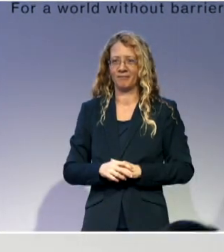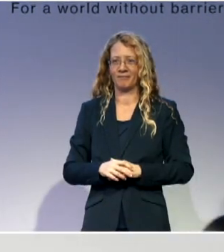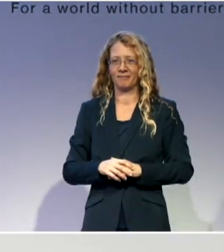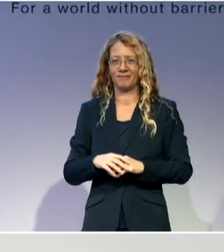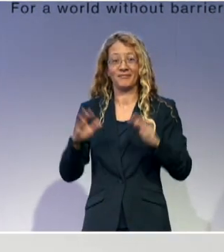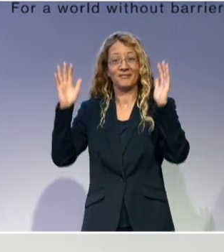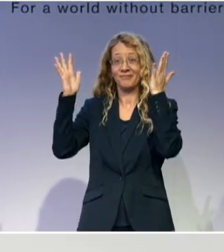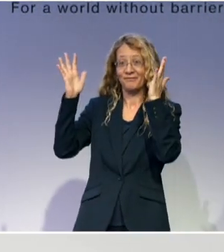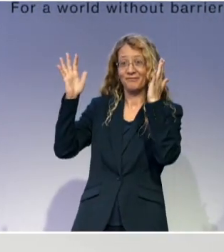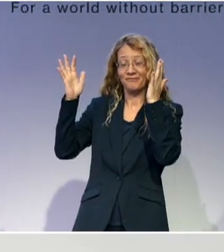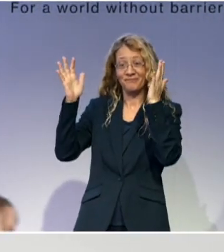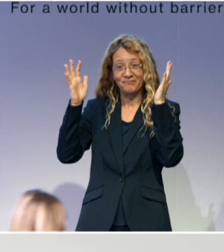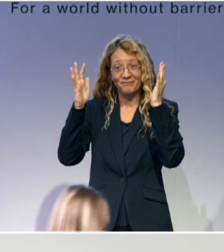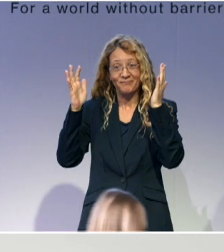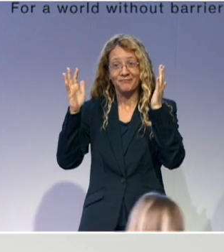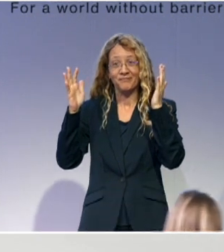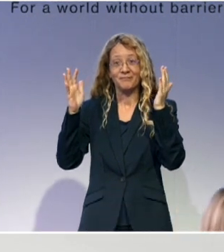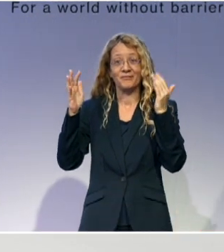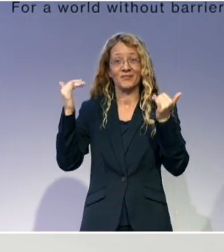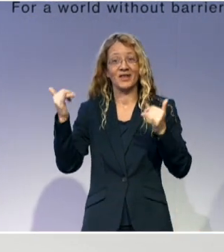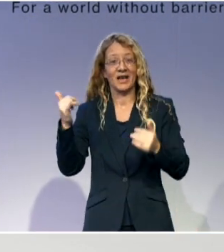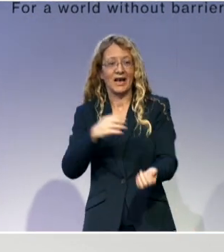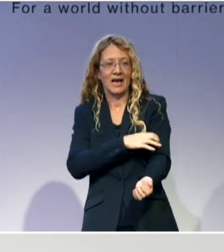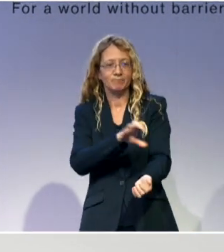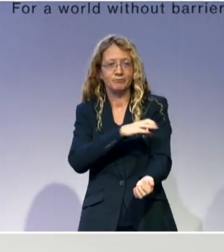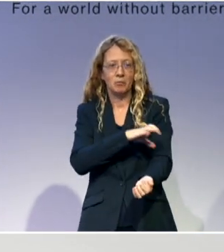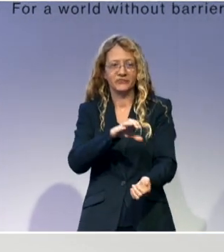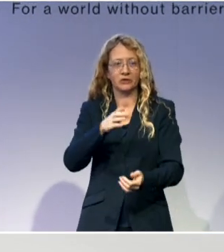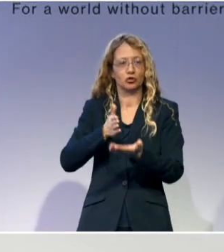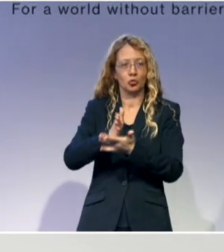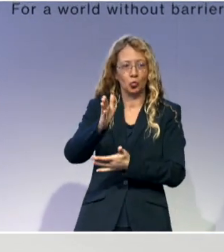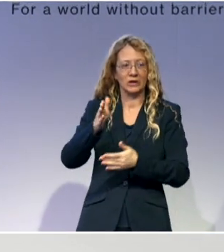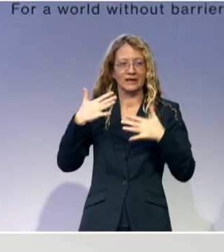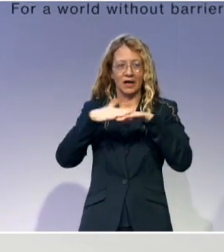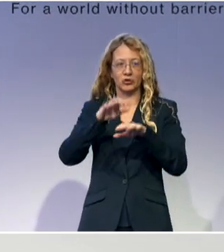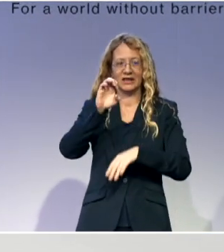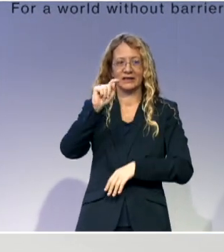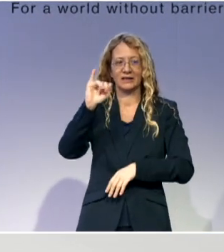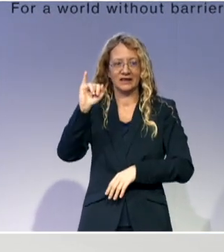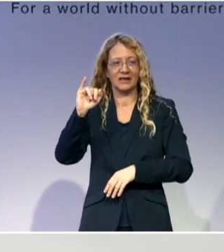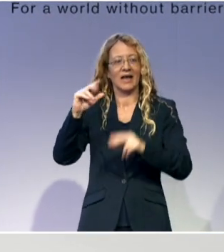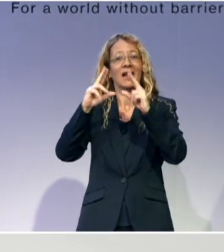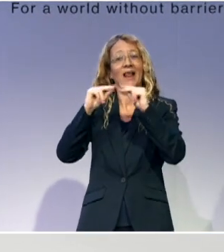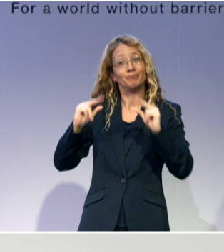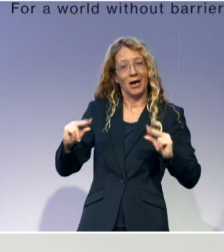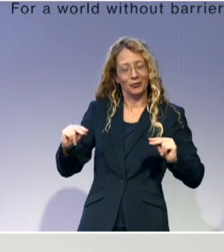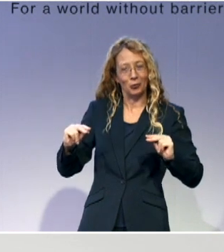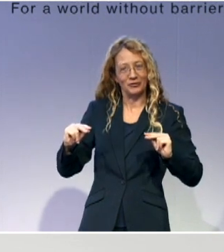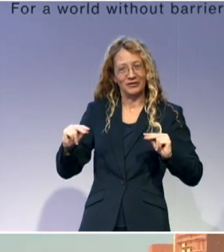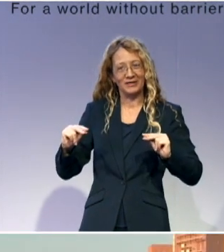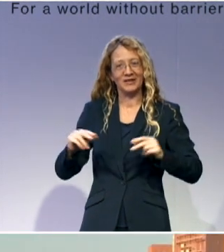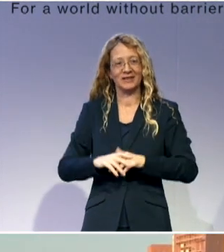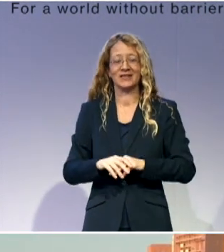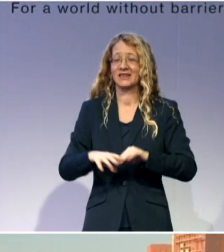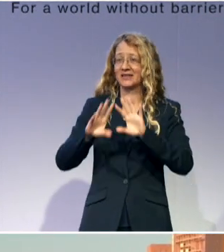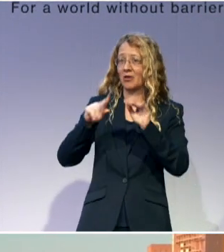Congratulations to Empowerment Through Integration from Lebanon, Zero Project awardee and Impact Transfer participant. ETI